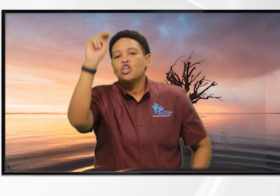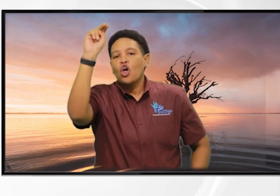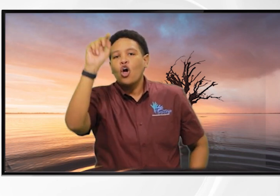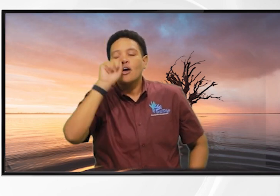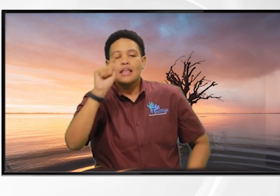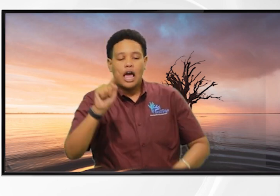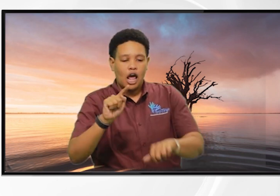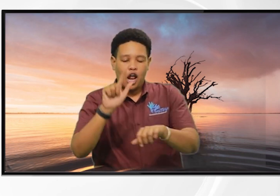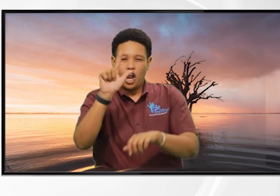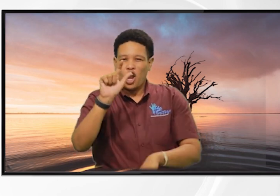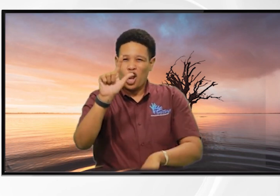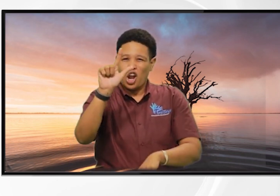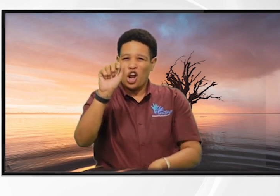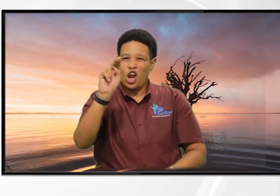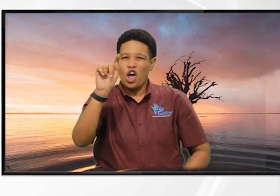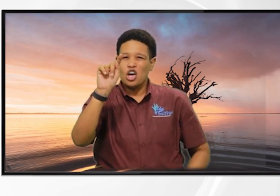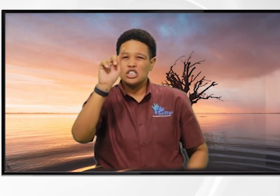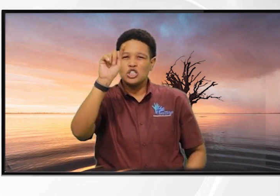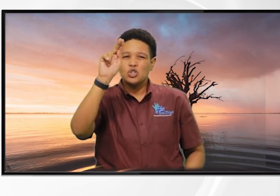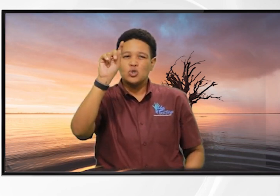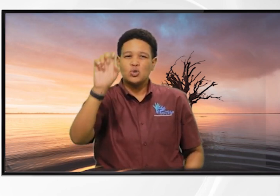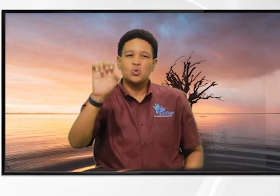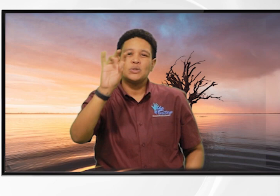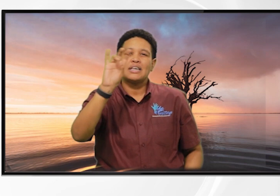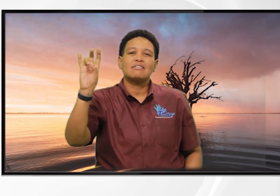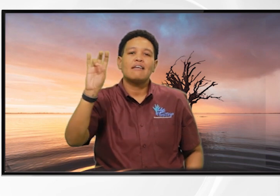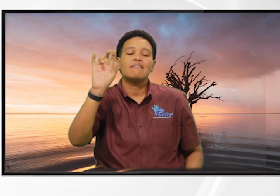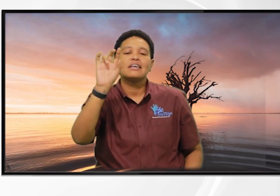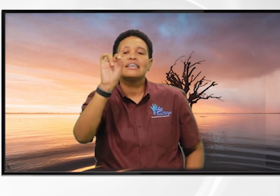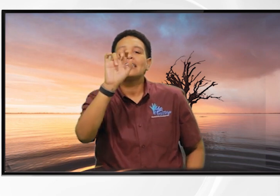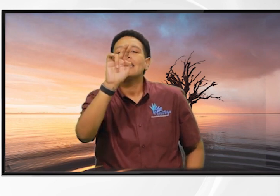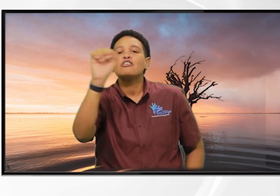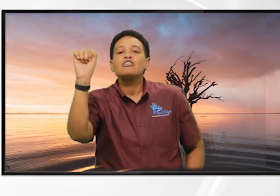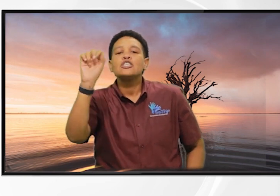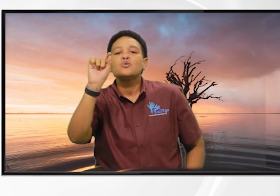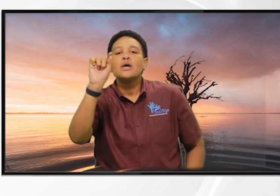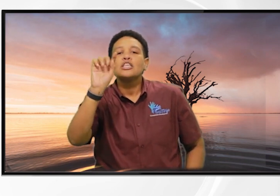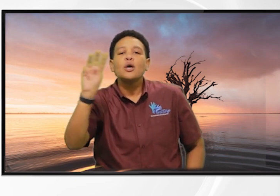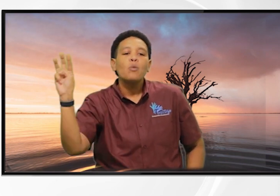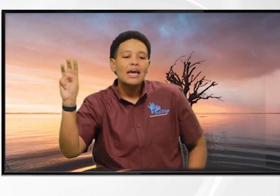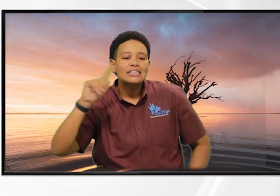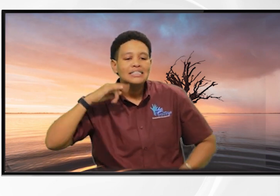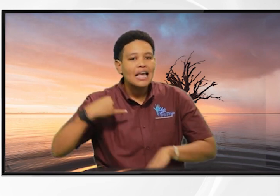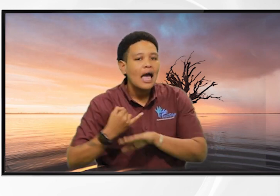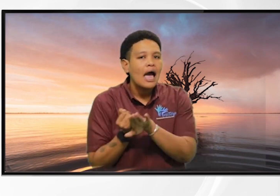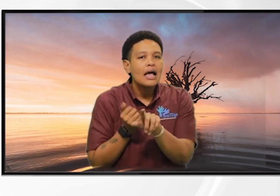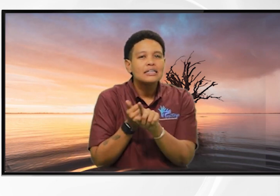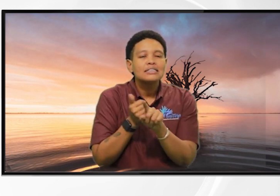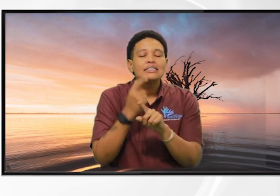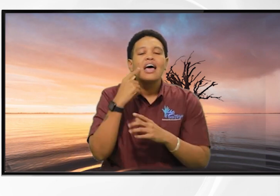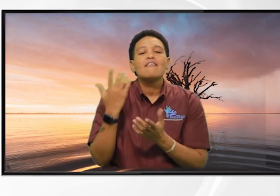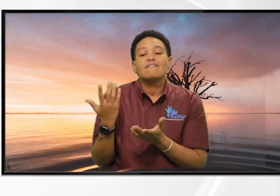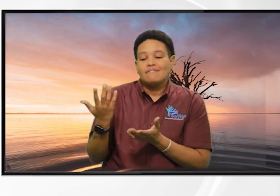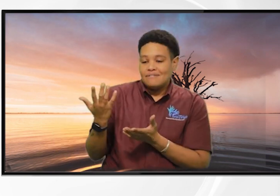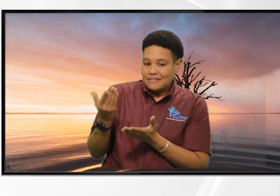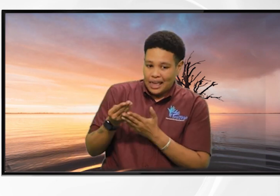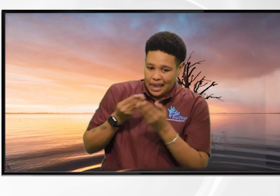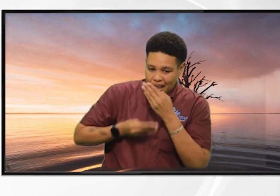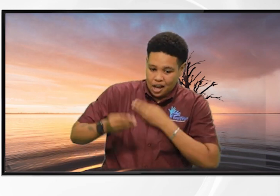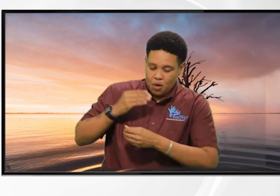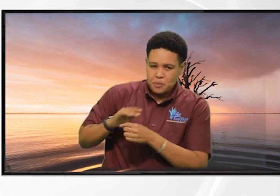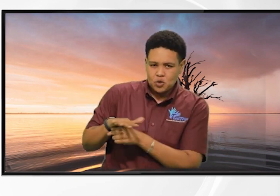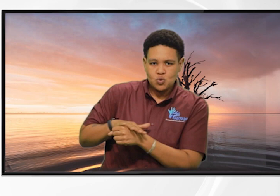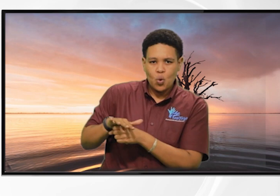and longitude 77 degrees 20 west. The island's exclusive economic